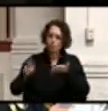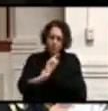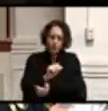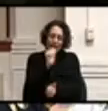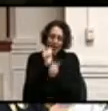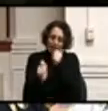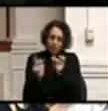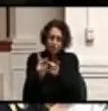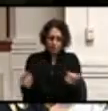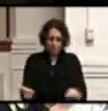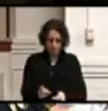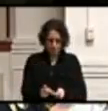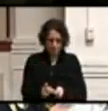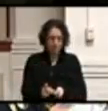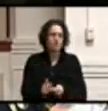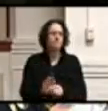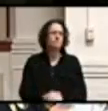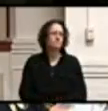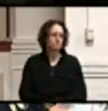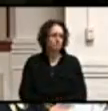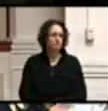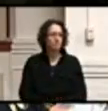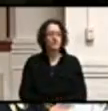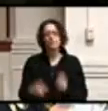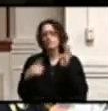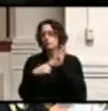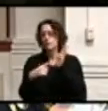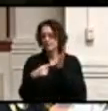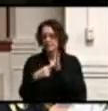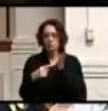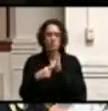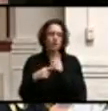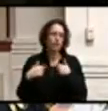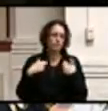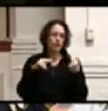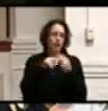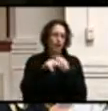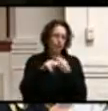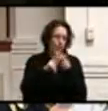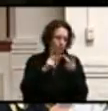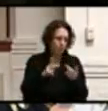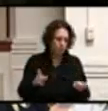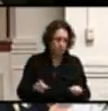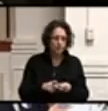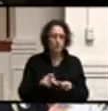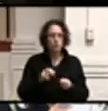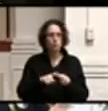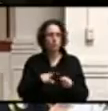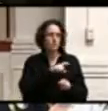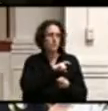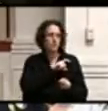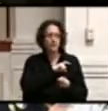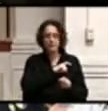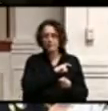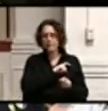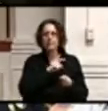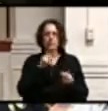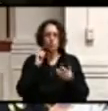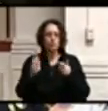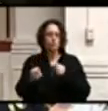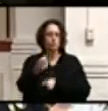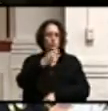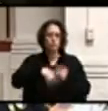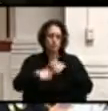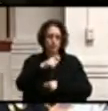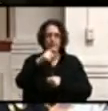select board, and I said, you know, I have a highway person, I have a police officer, and we'd like to replace it because